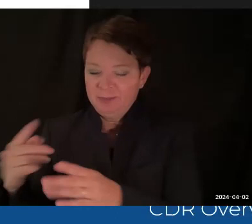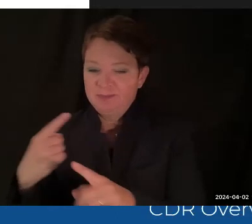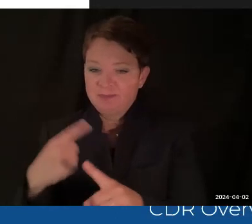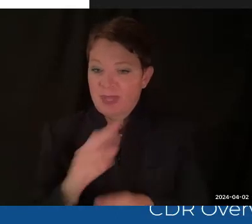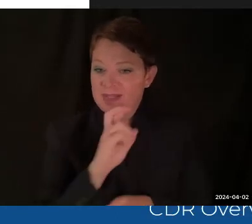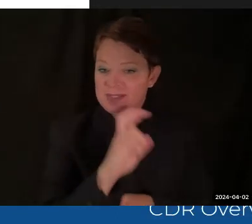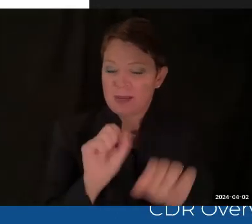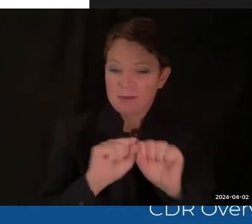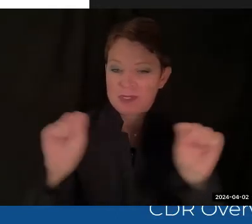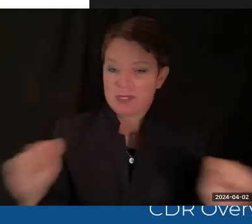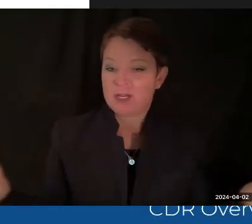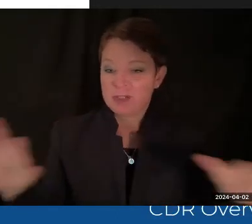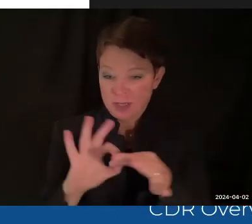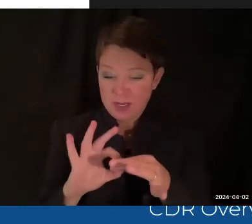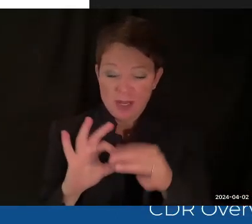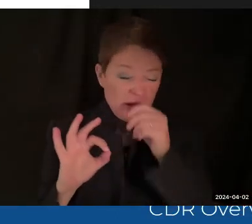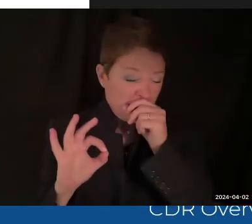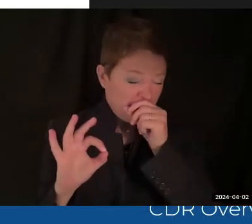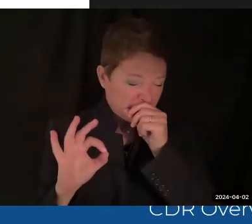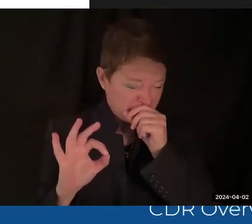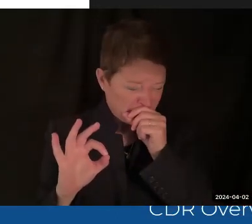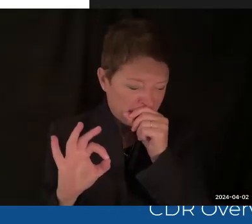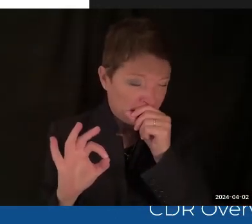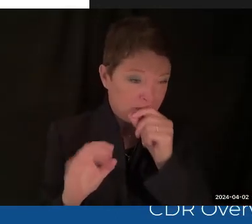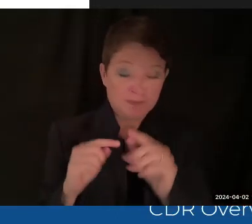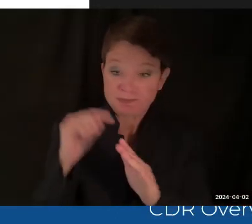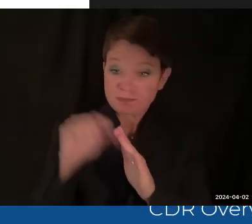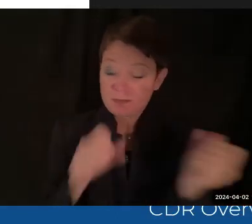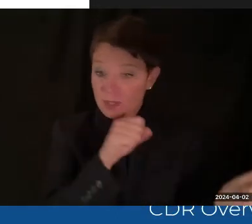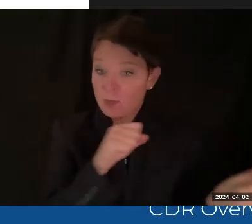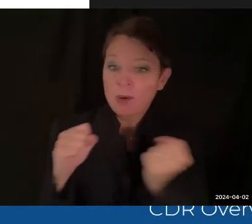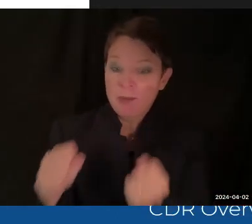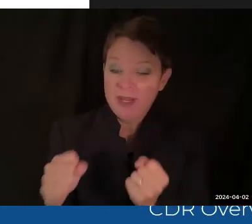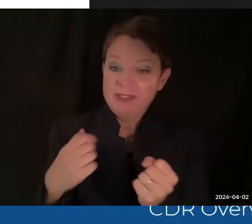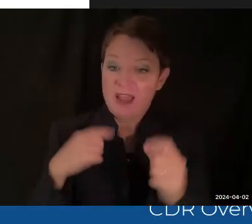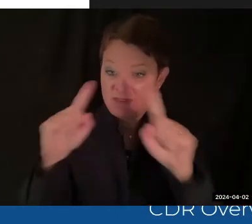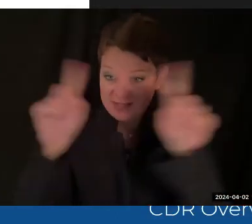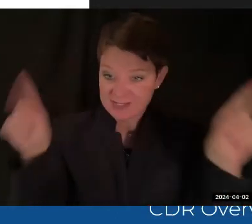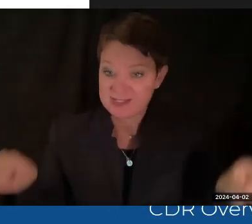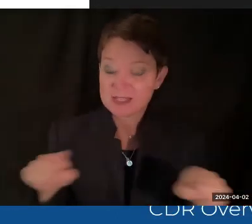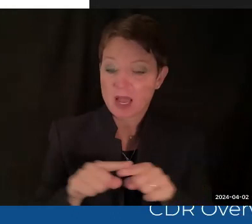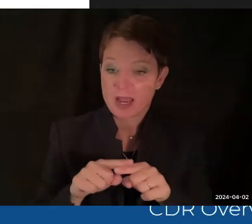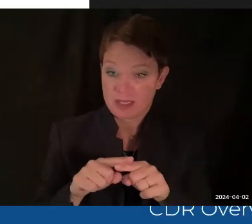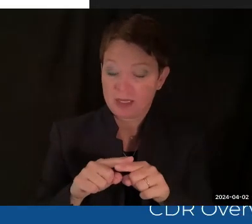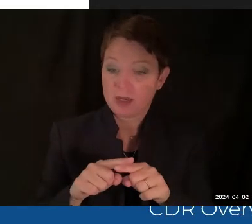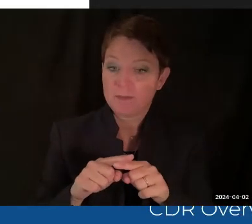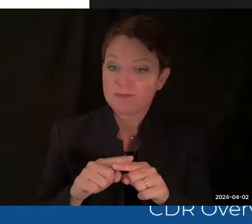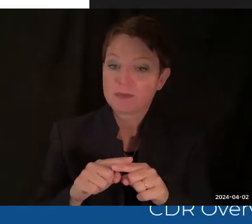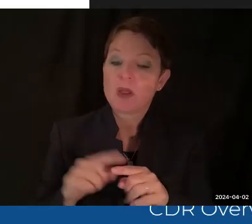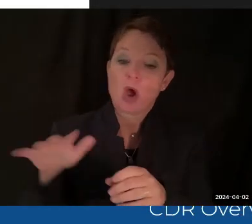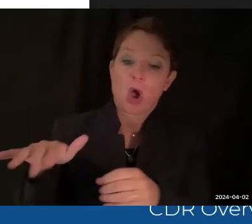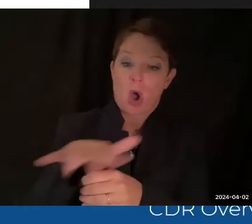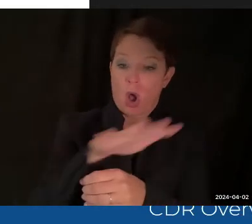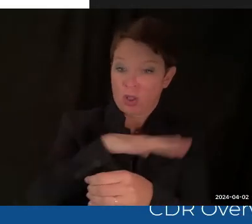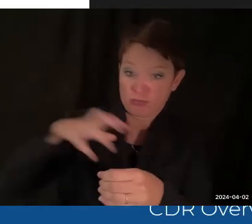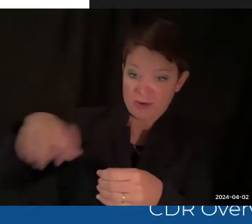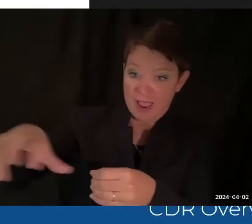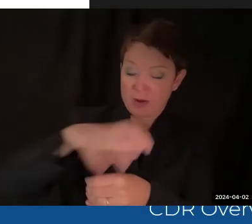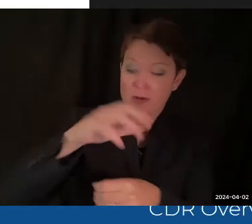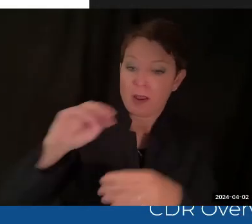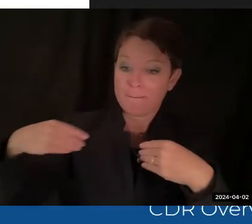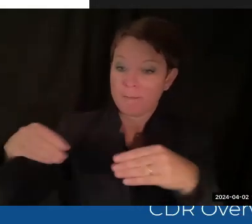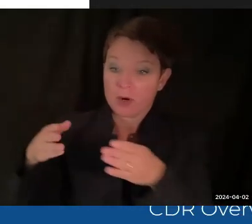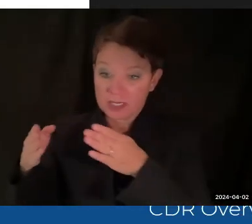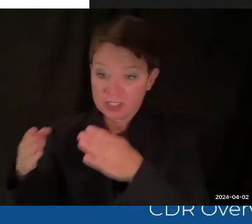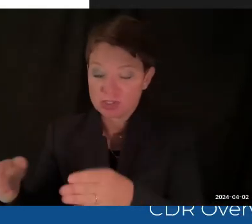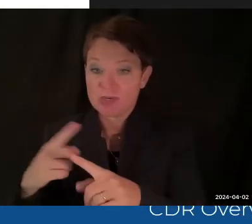and SEPTA Station. So there will be a robust wayfinding signage all around the arena, and in particular Market Street, and